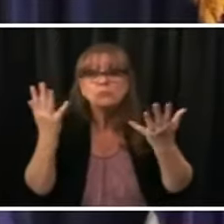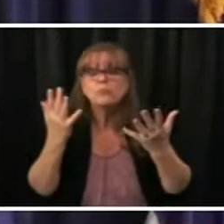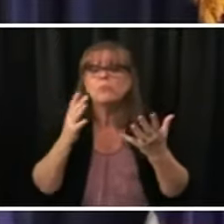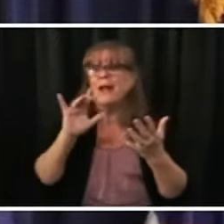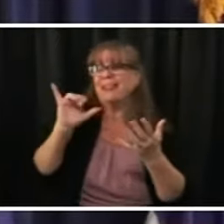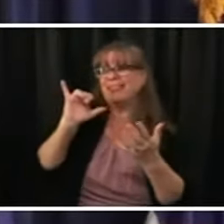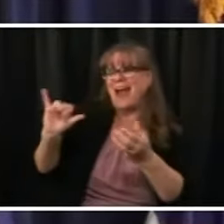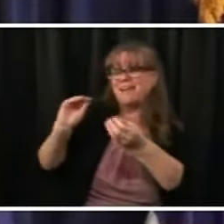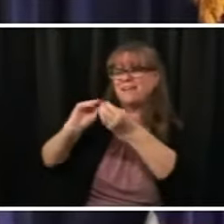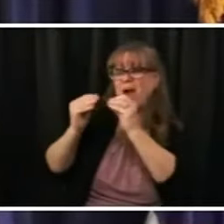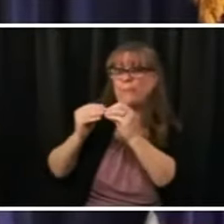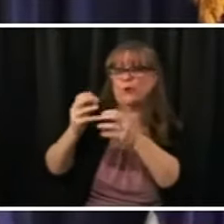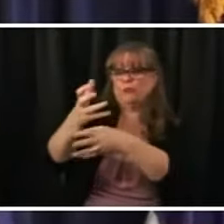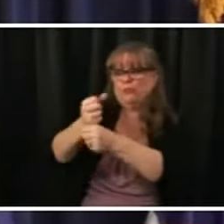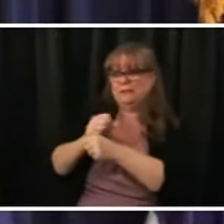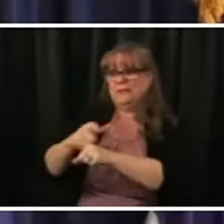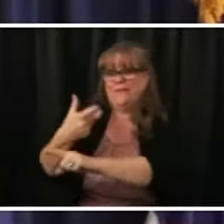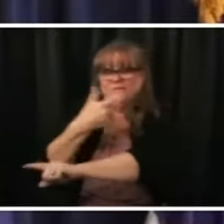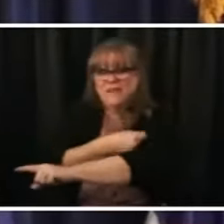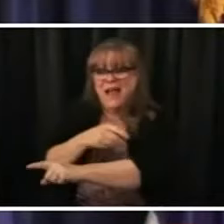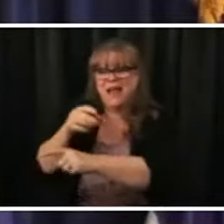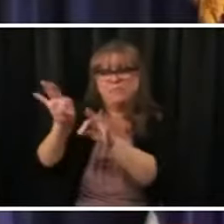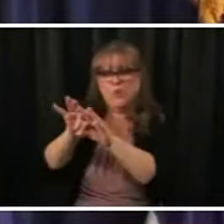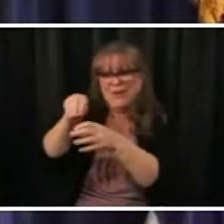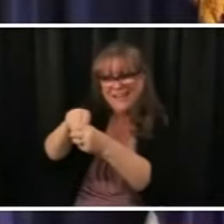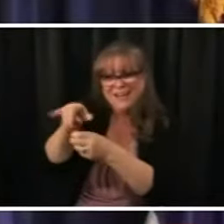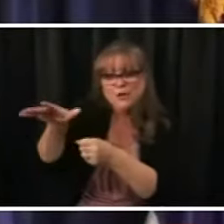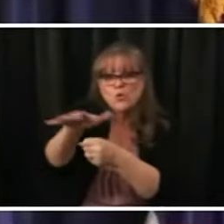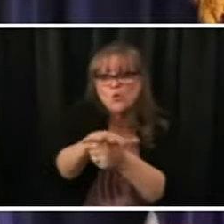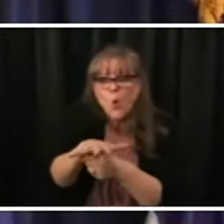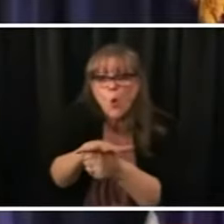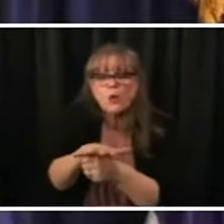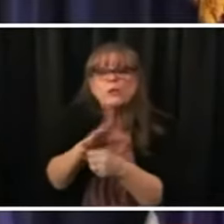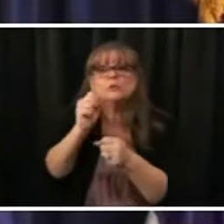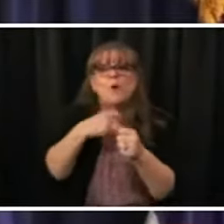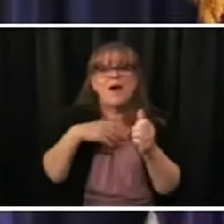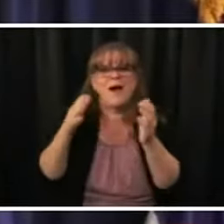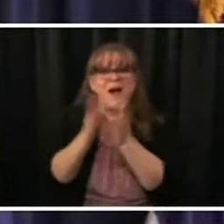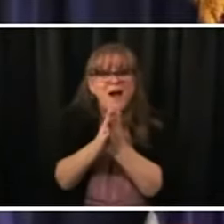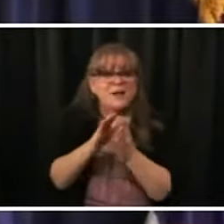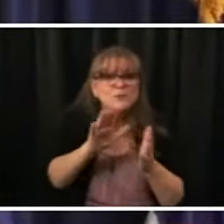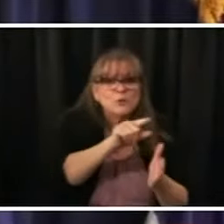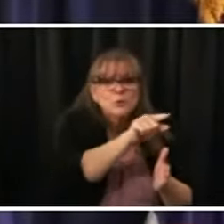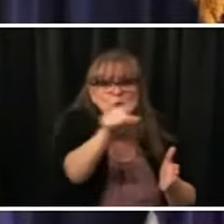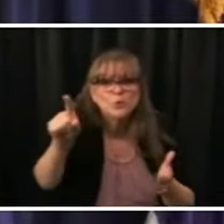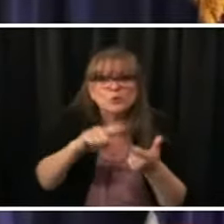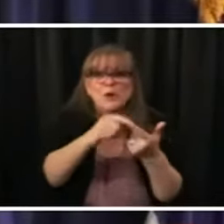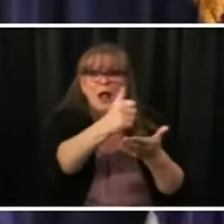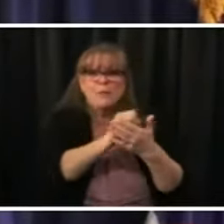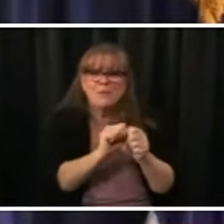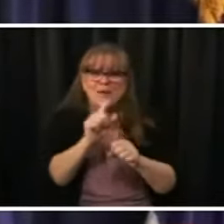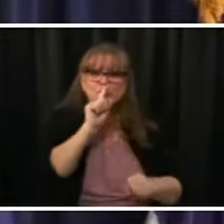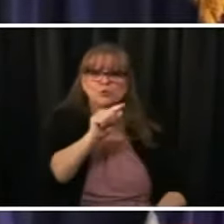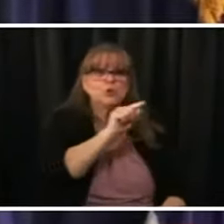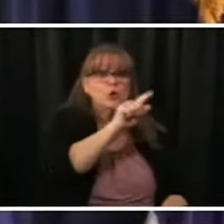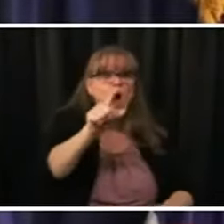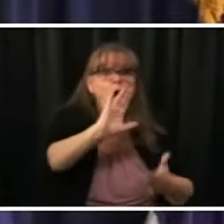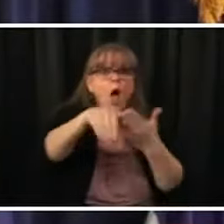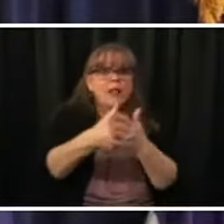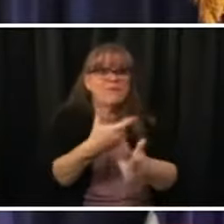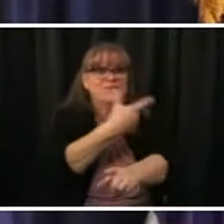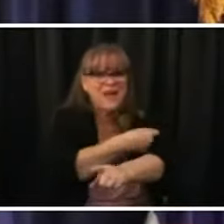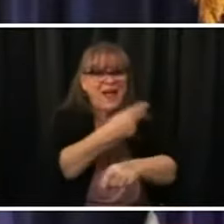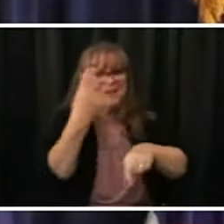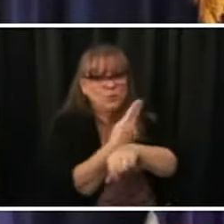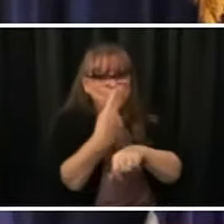to their communities, the amount utilized, and we ask for their help in getting on those providers to make sure we get the remaining doses out.